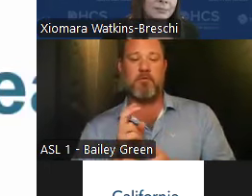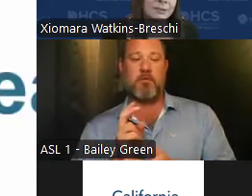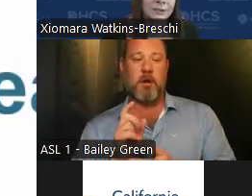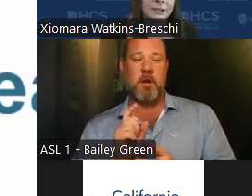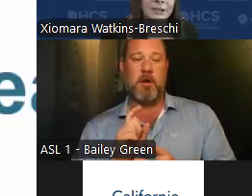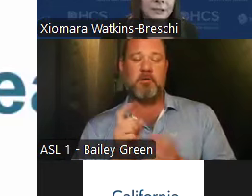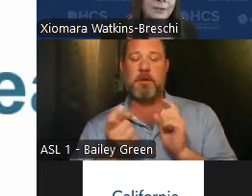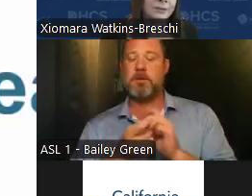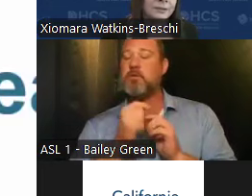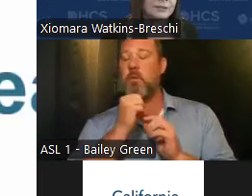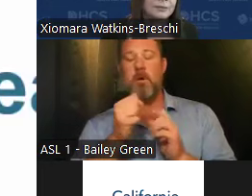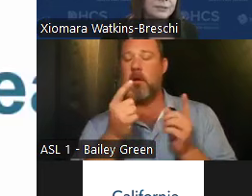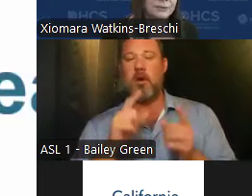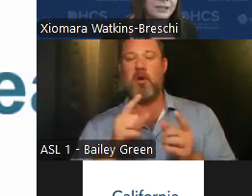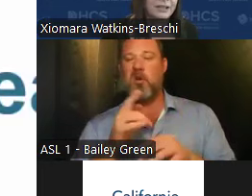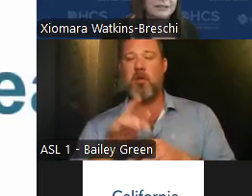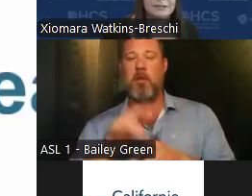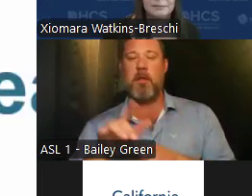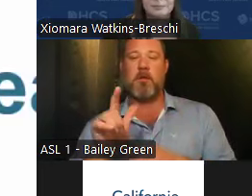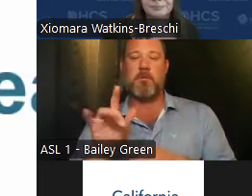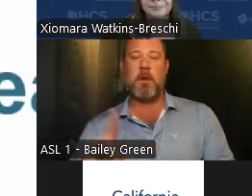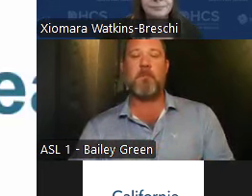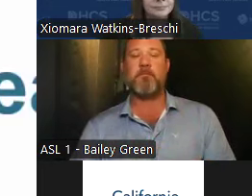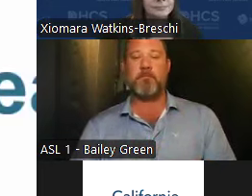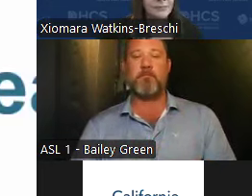definitely not be occurring any earlier than 2028.